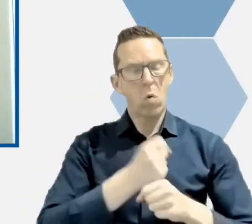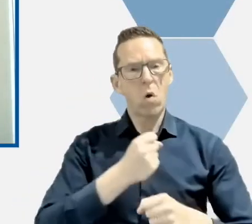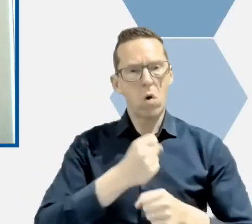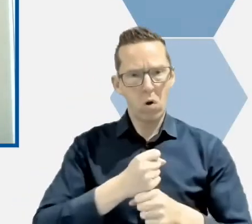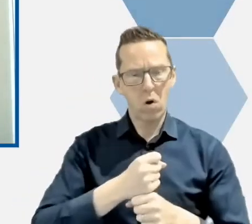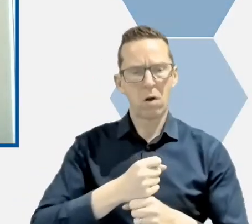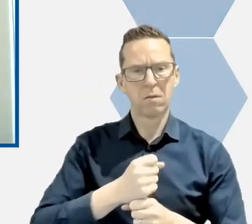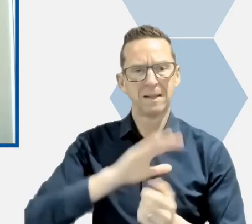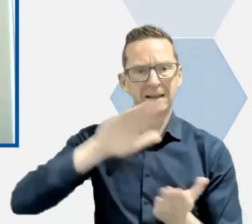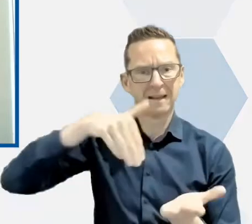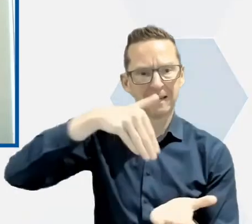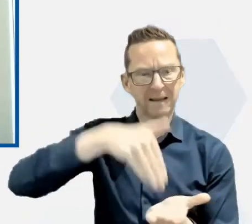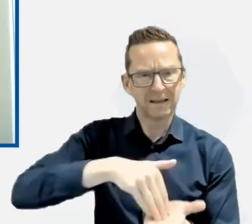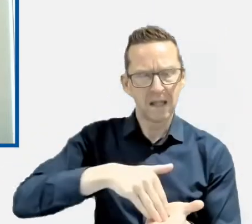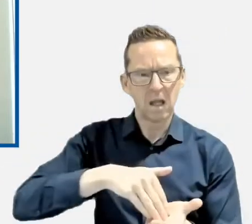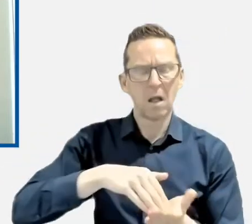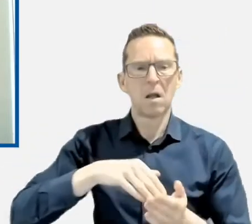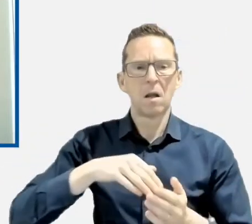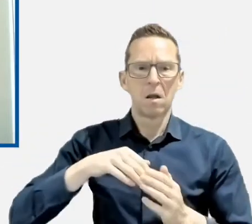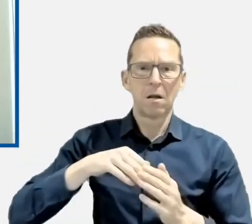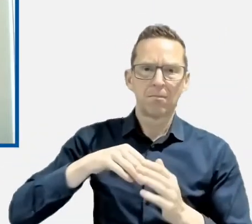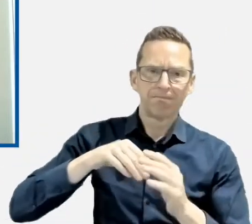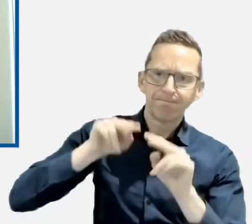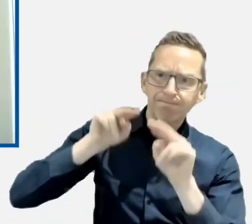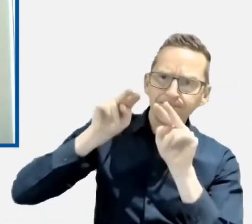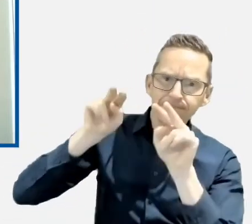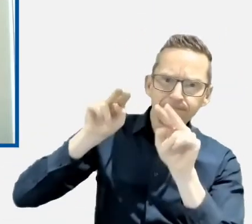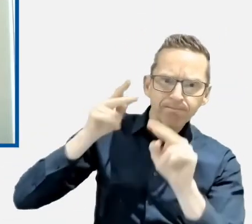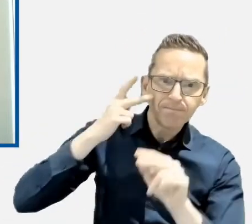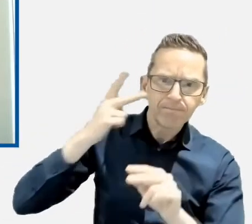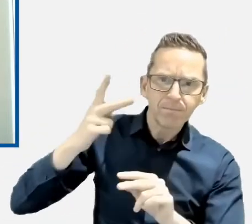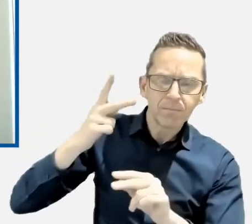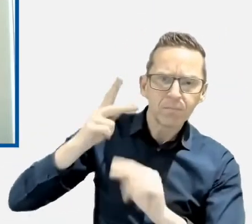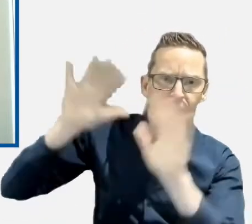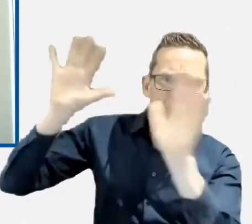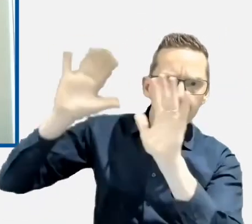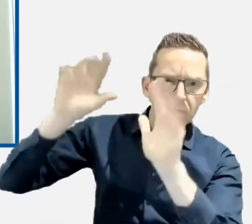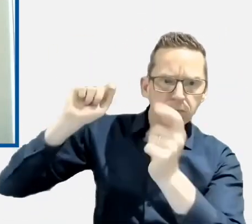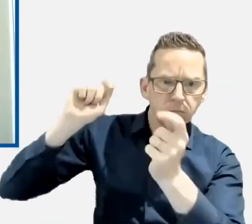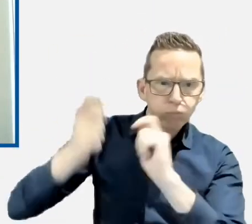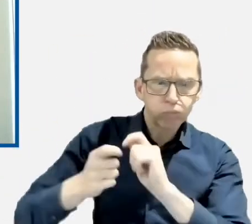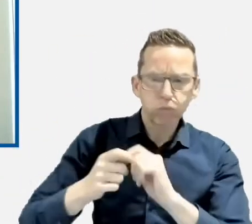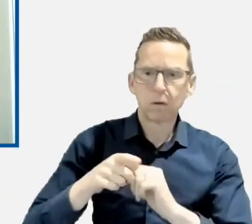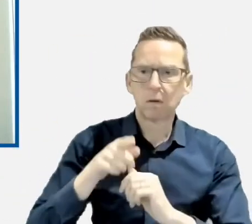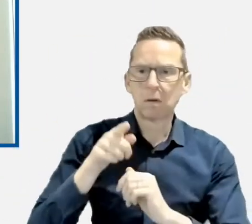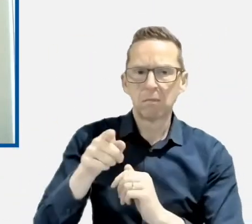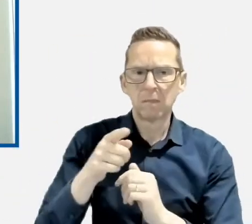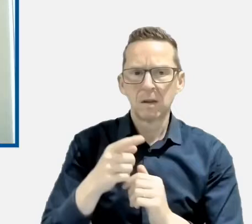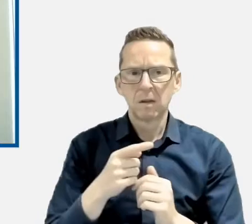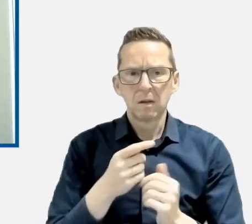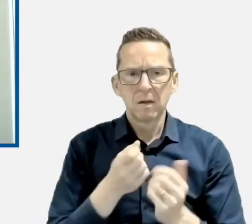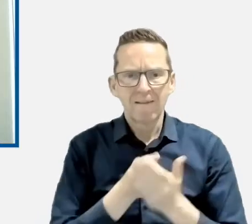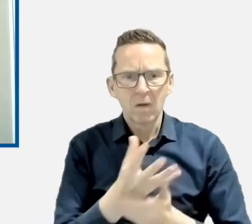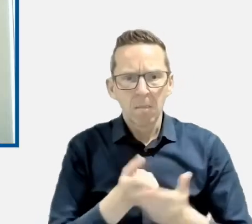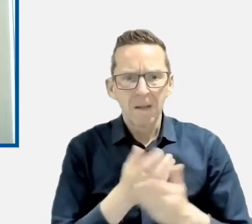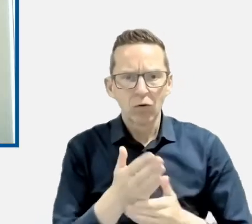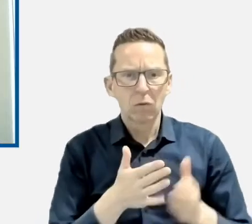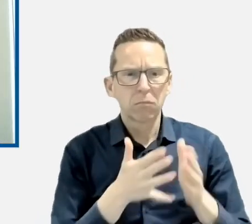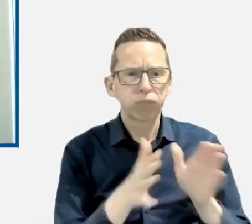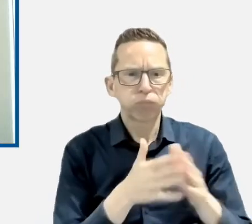You support member states with risk information, and you increasingly look into what is required